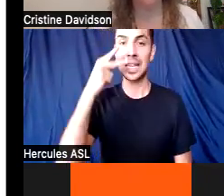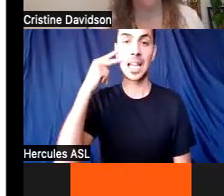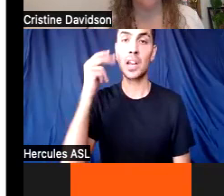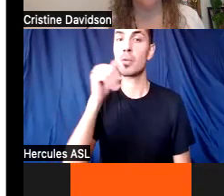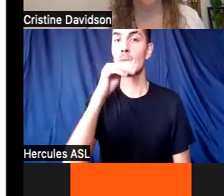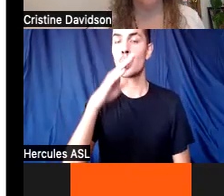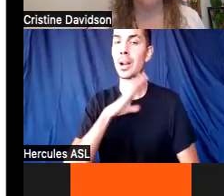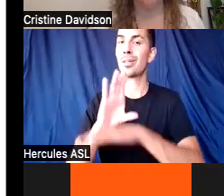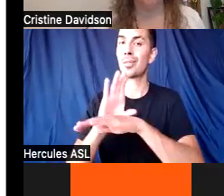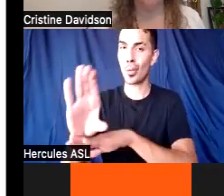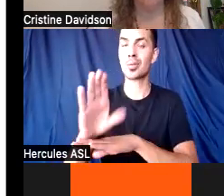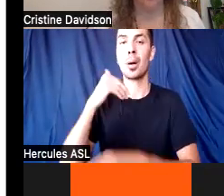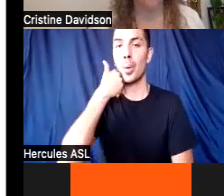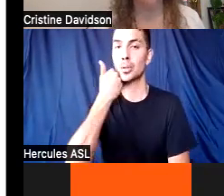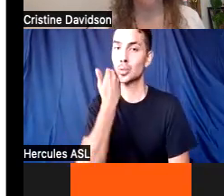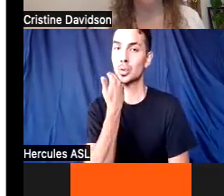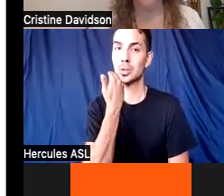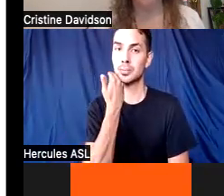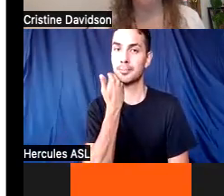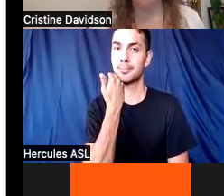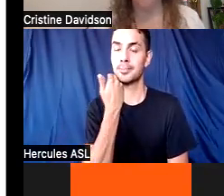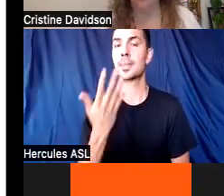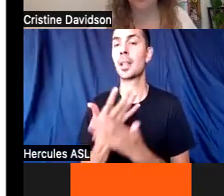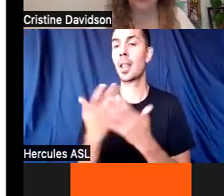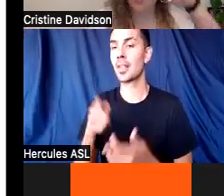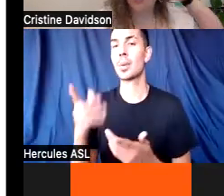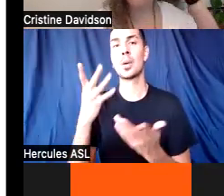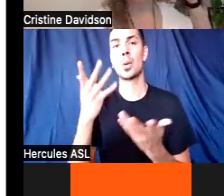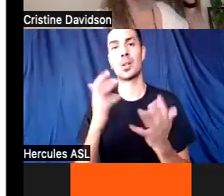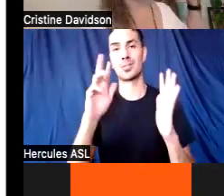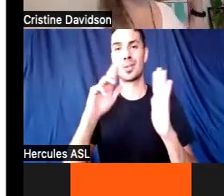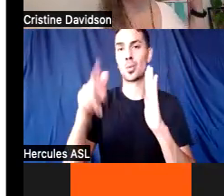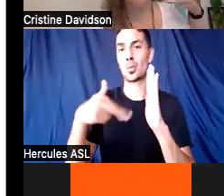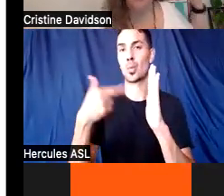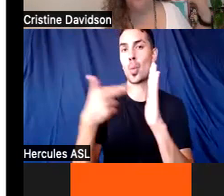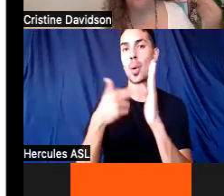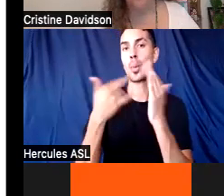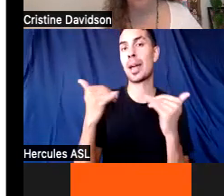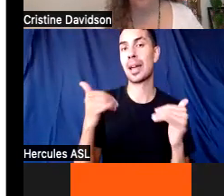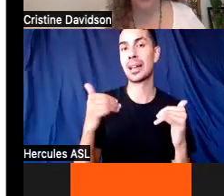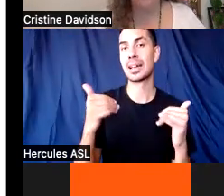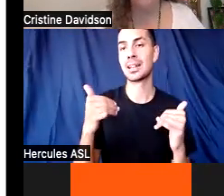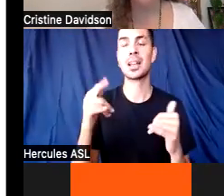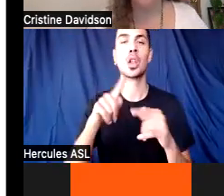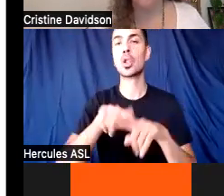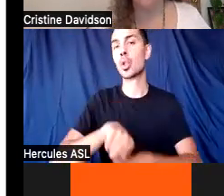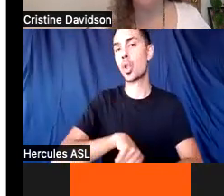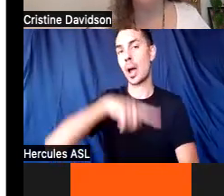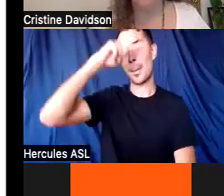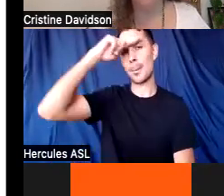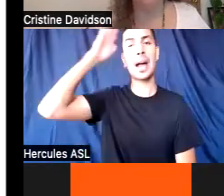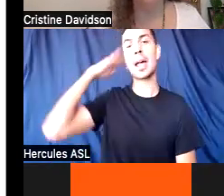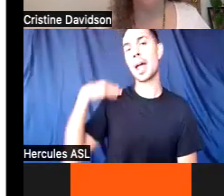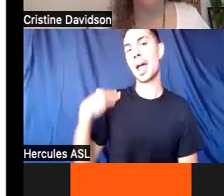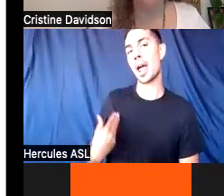talked about them wanting to role play, you know, with the long black hair and, you know, the Pocahontas thing.